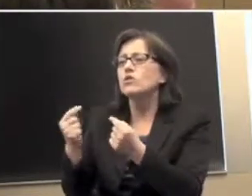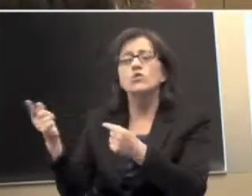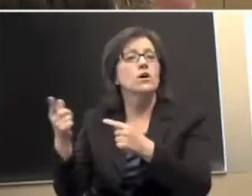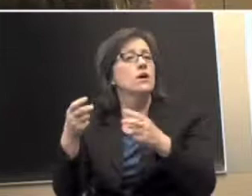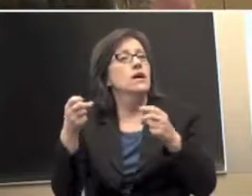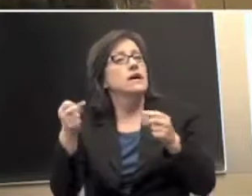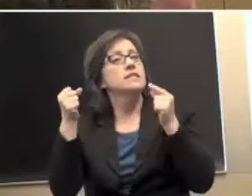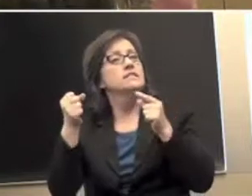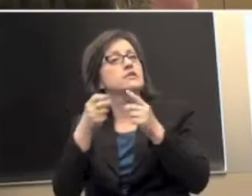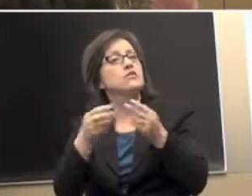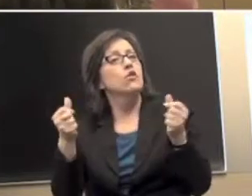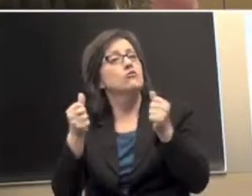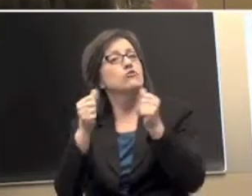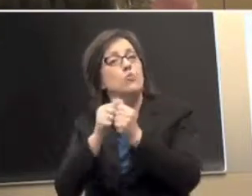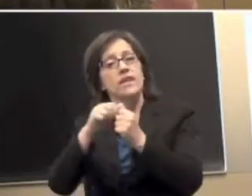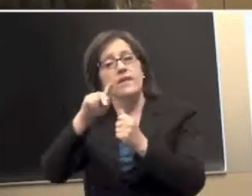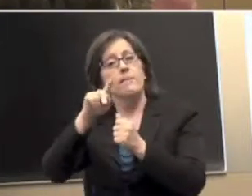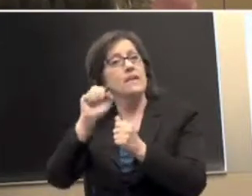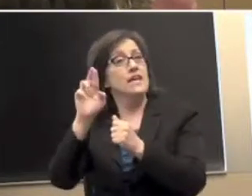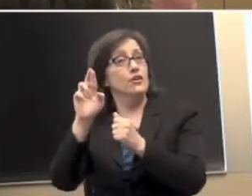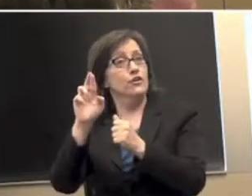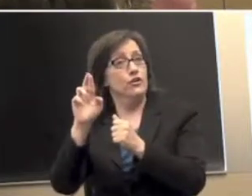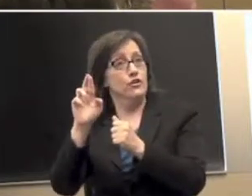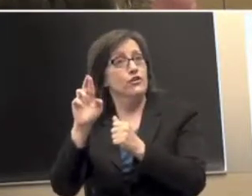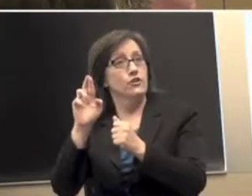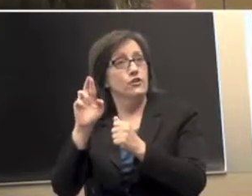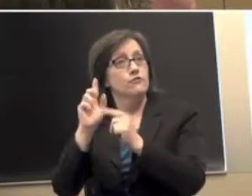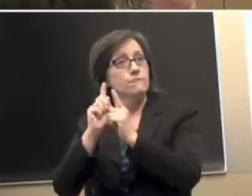solution with a peer. And then,